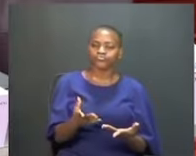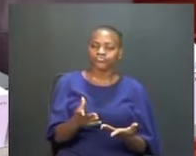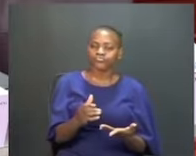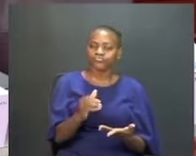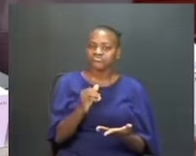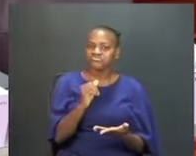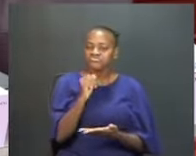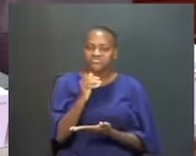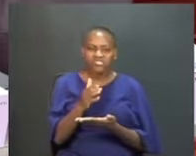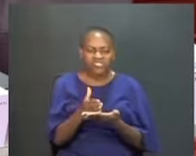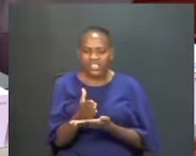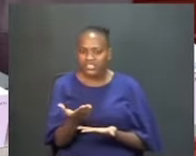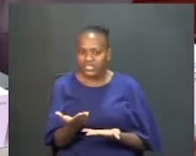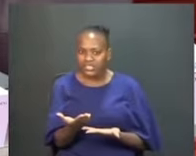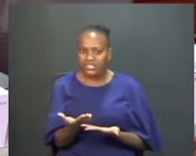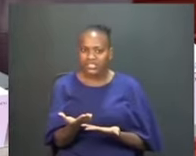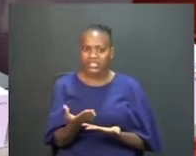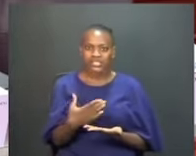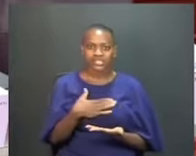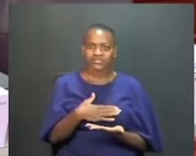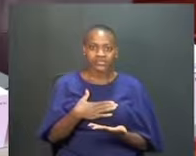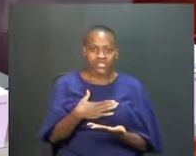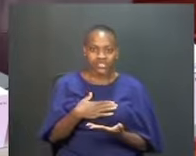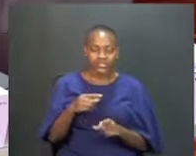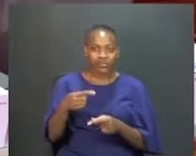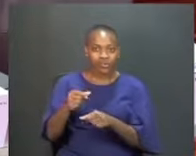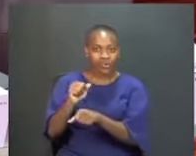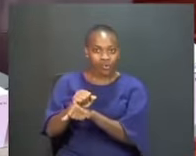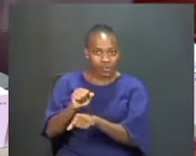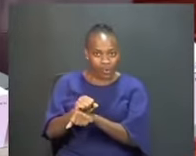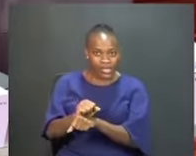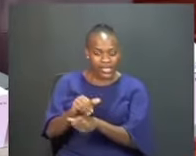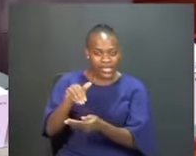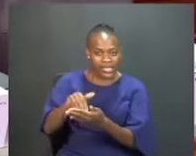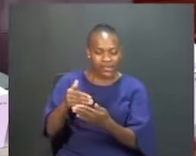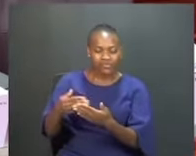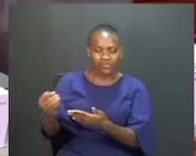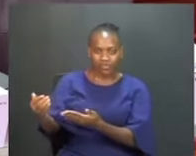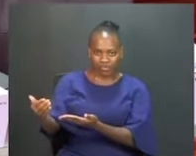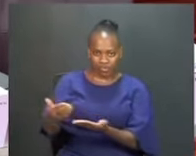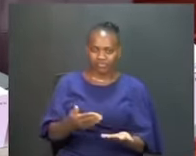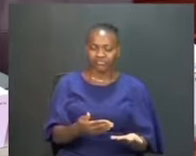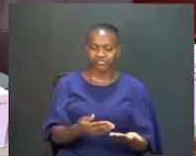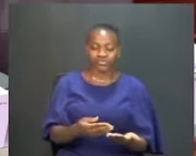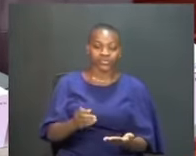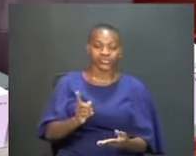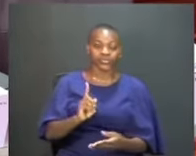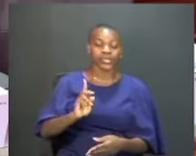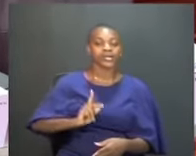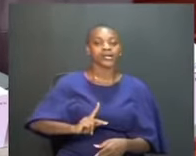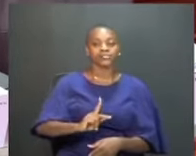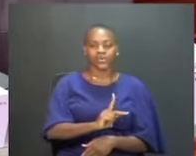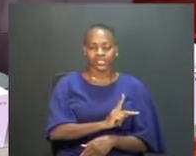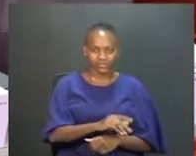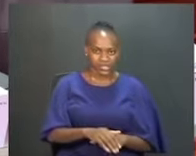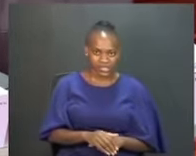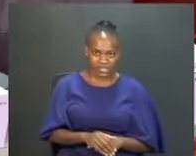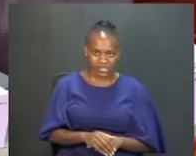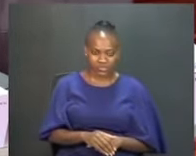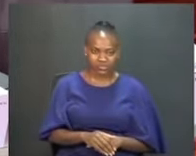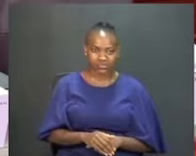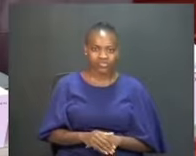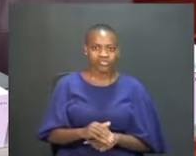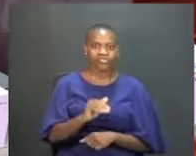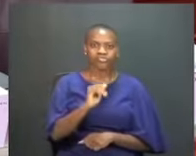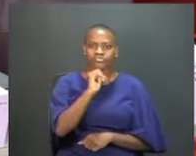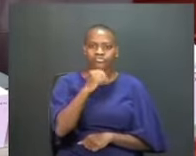persuasive enough, please take it back and come back. So there's no automaticity rule. There's nothing like